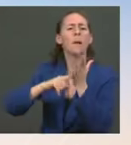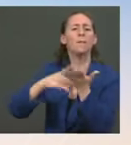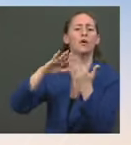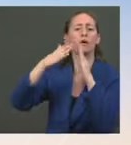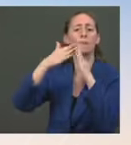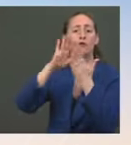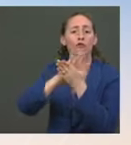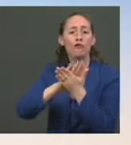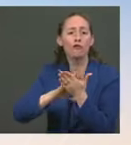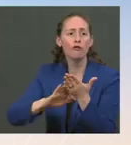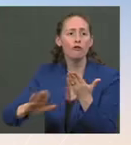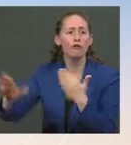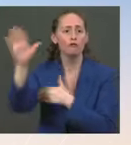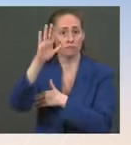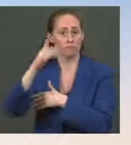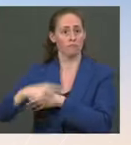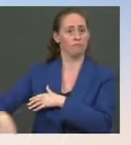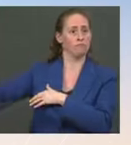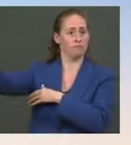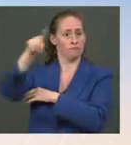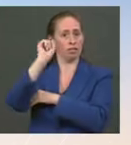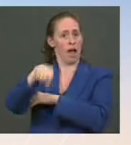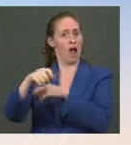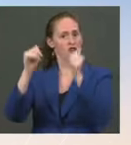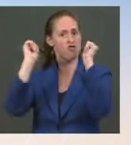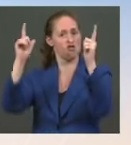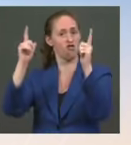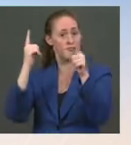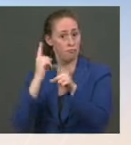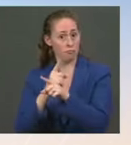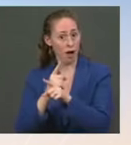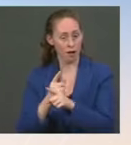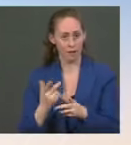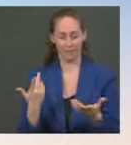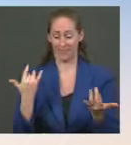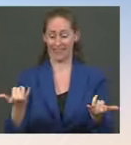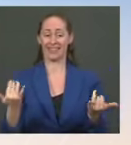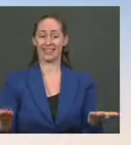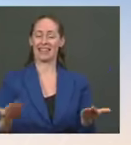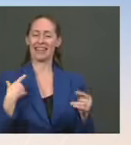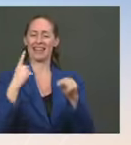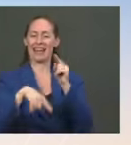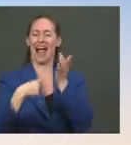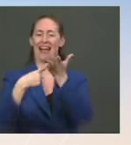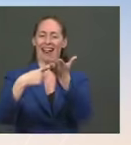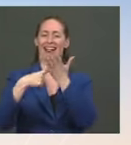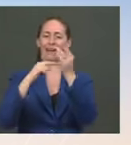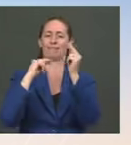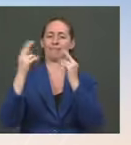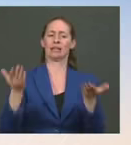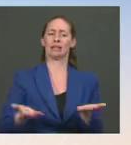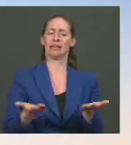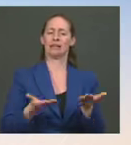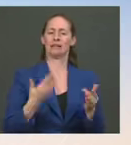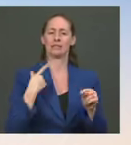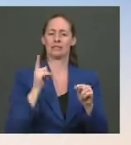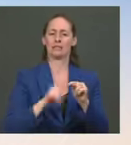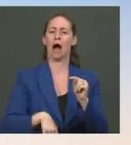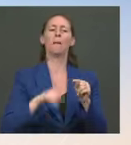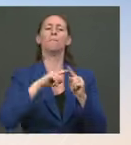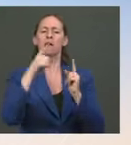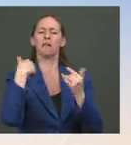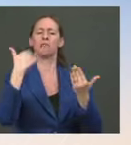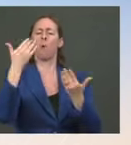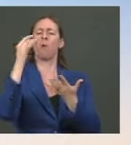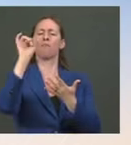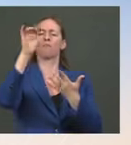all Americans. Right, but I'm not going to negotiate all the specifics from here. I'm just going to give you just a broad case understanding of